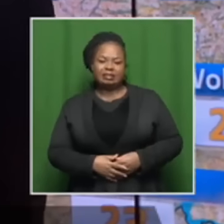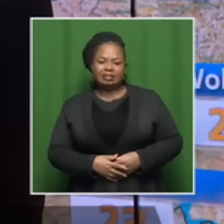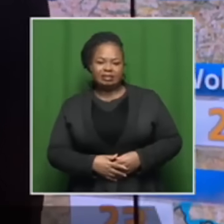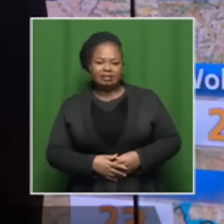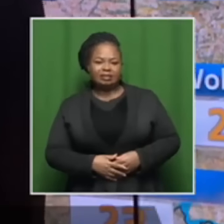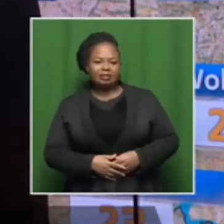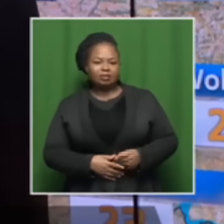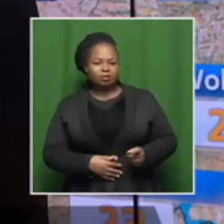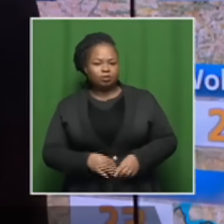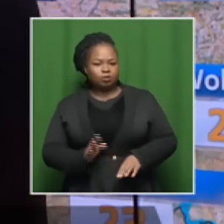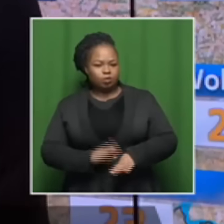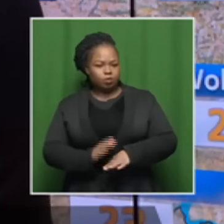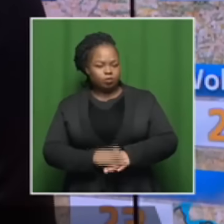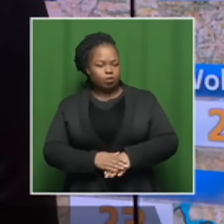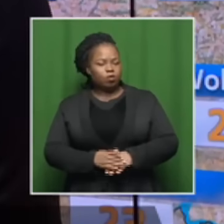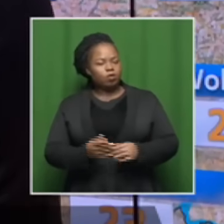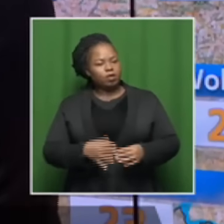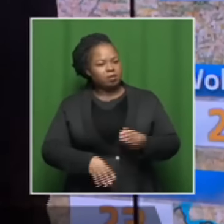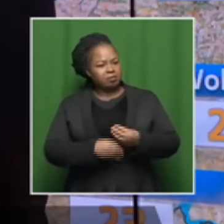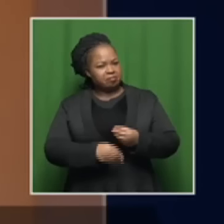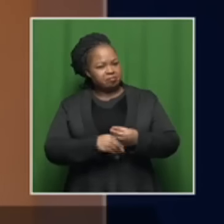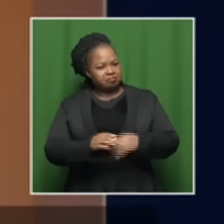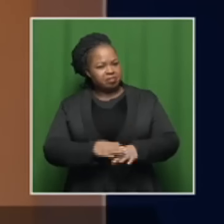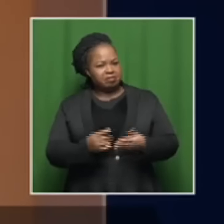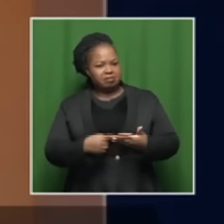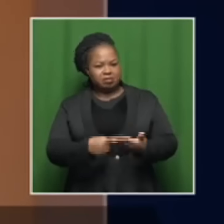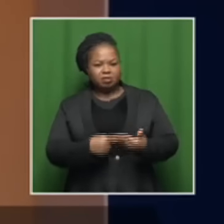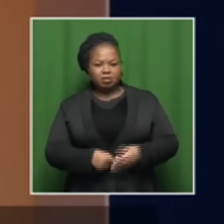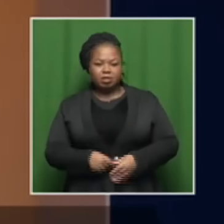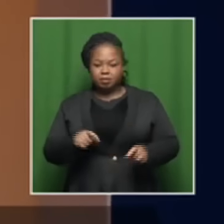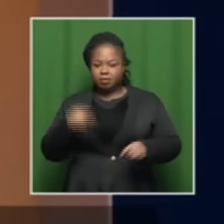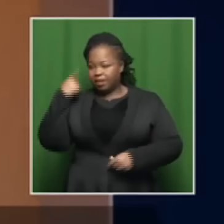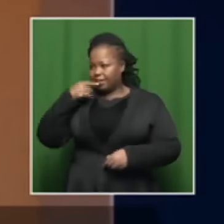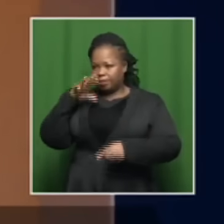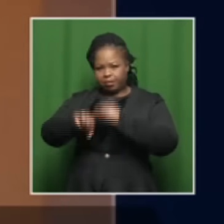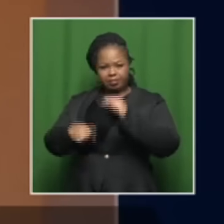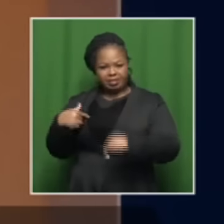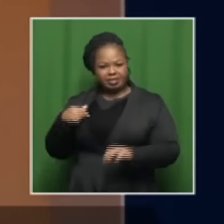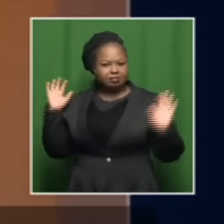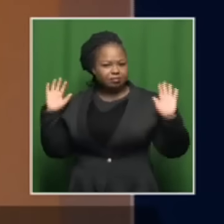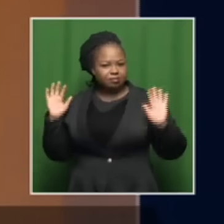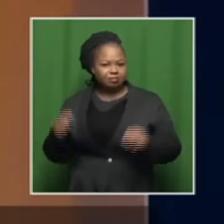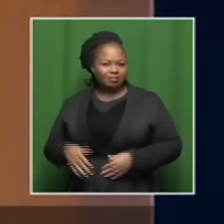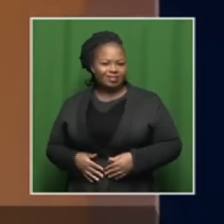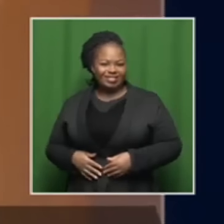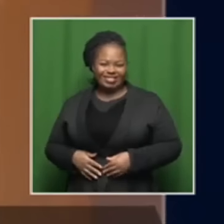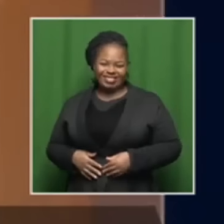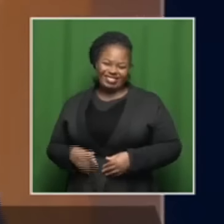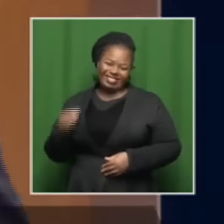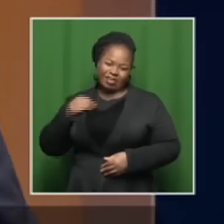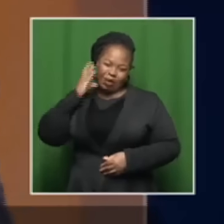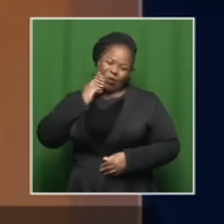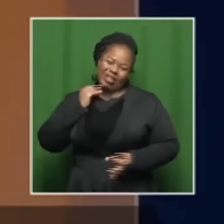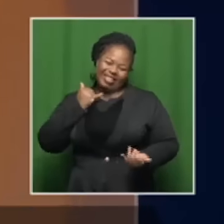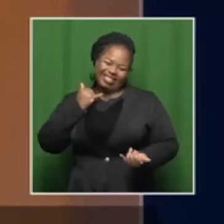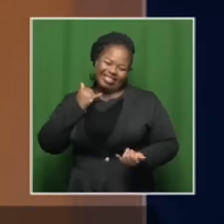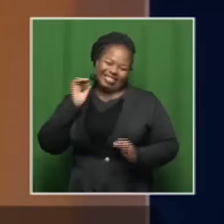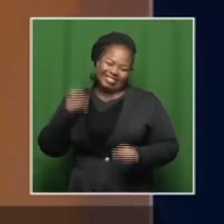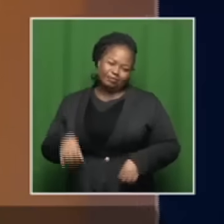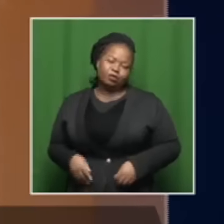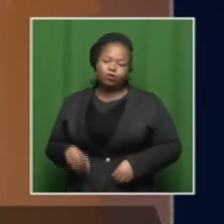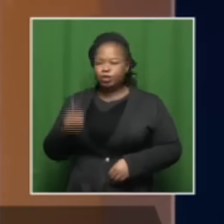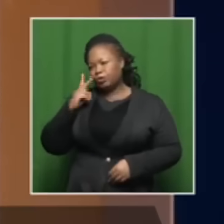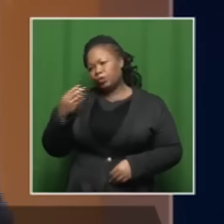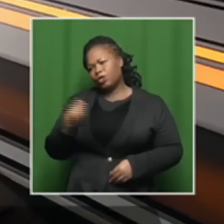Do you find you have more conversations other than the weather now? Well, no one recognises me anymore, for fairly obvious reasons. Well, I mean, we saw that cute